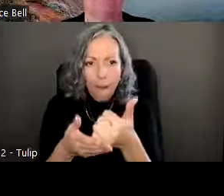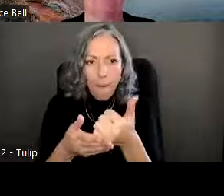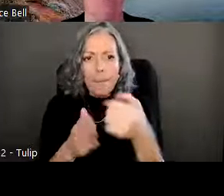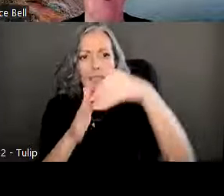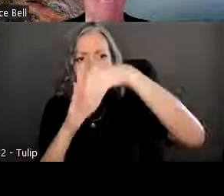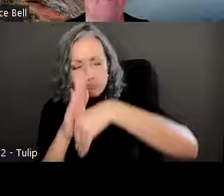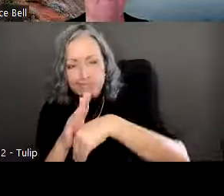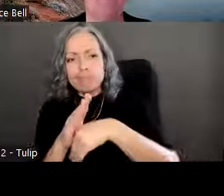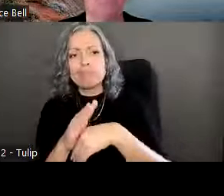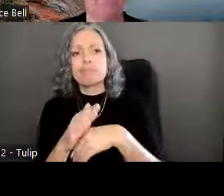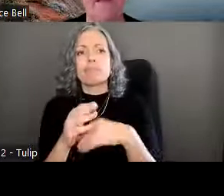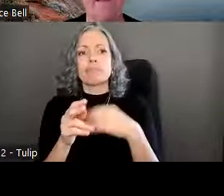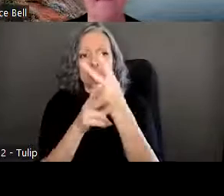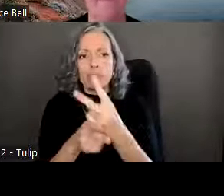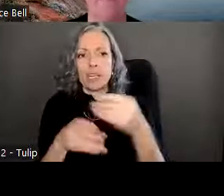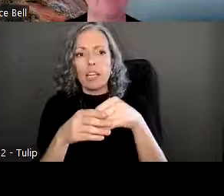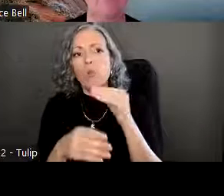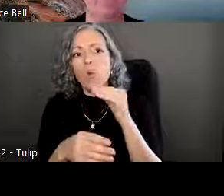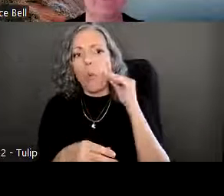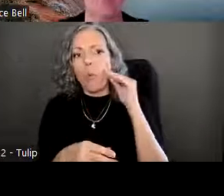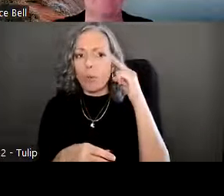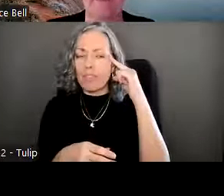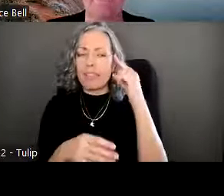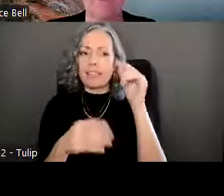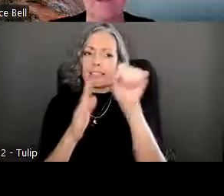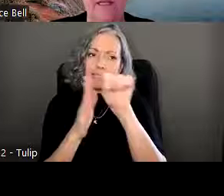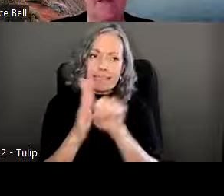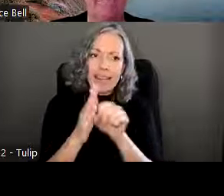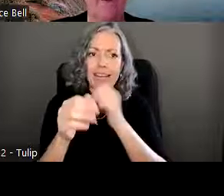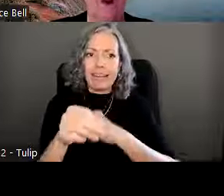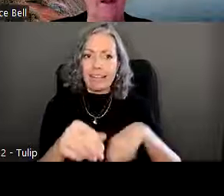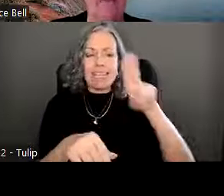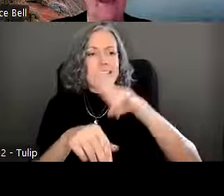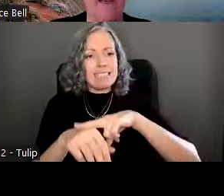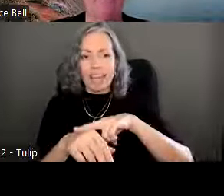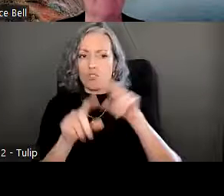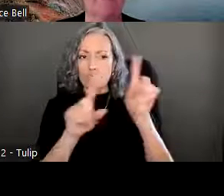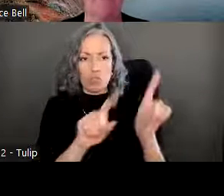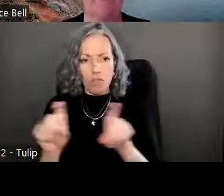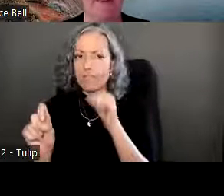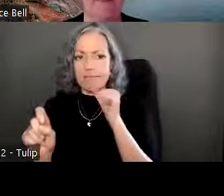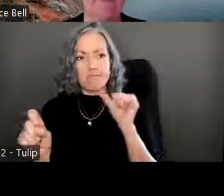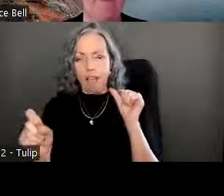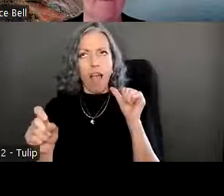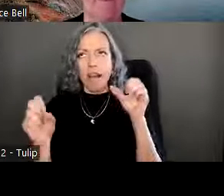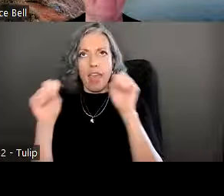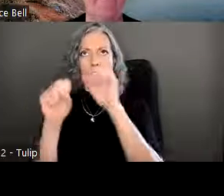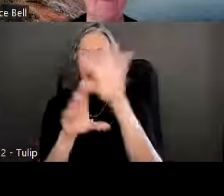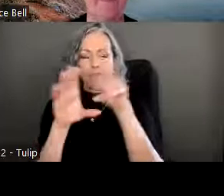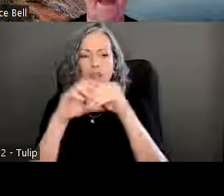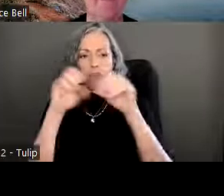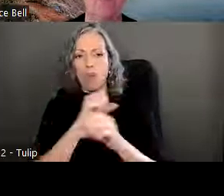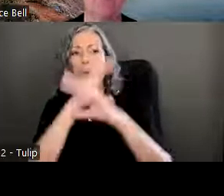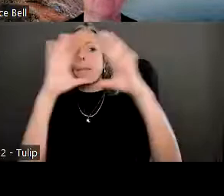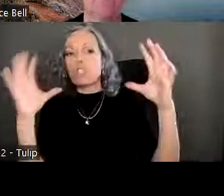high-intensity care in the home. We think that state and national surveys don't capture this intensity very well, and we think that the CareNav data is a very